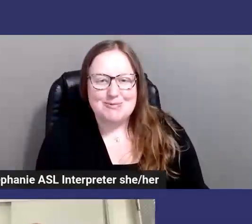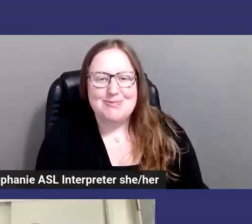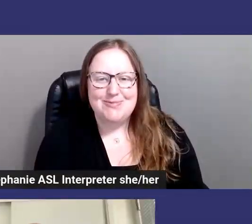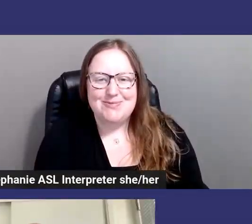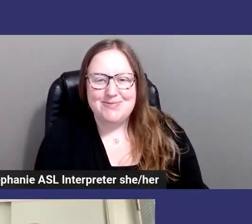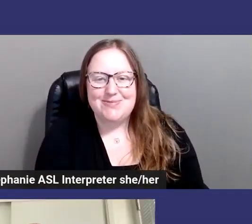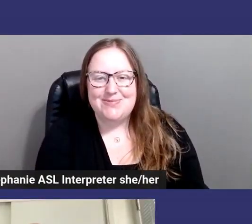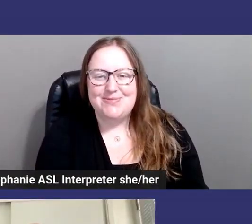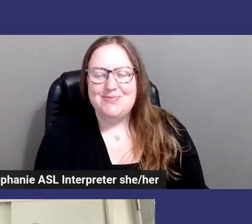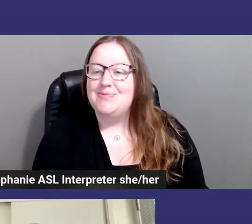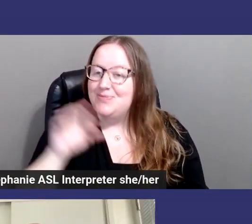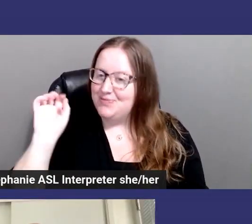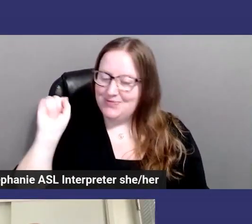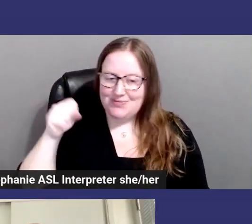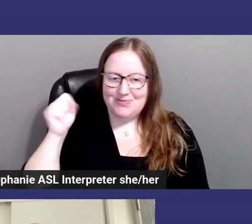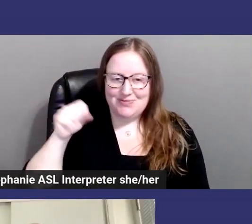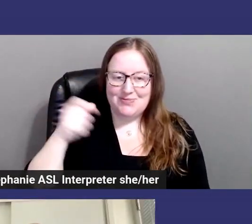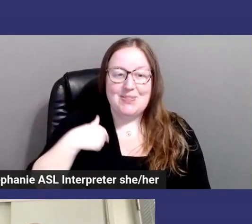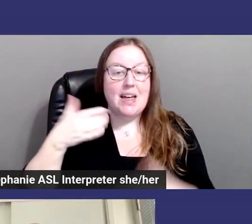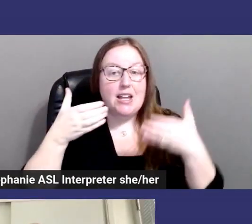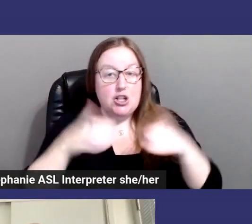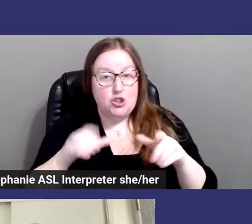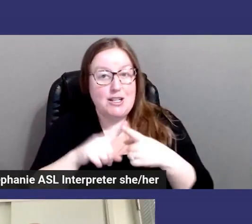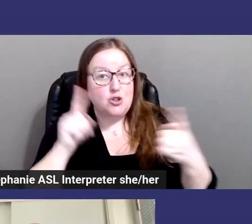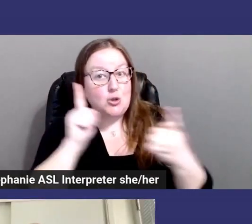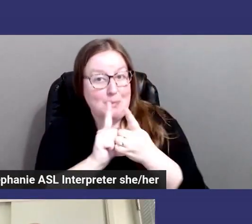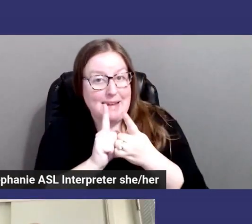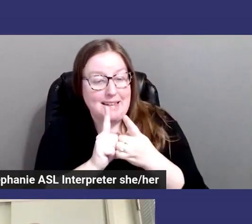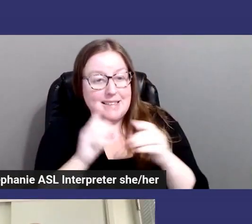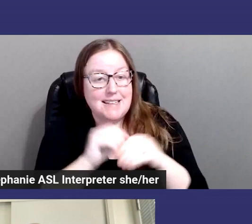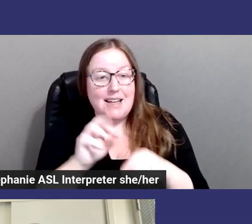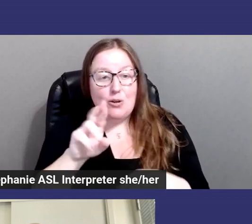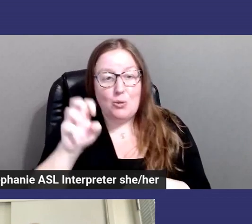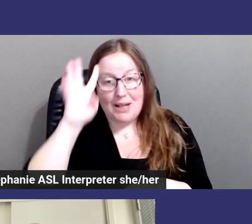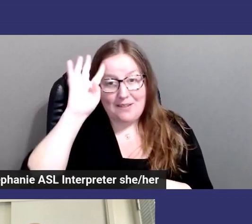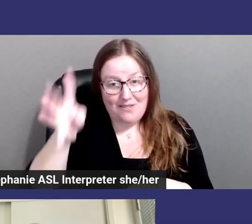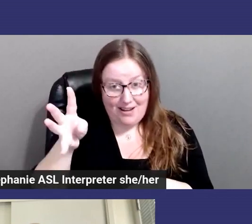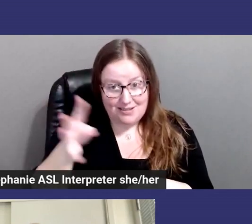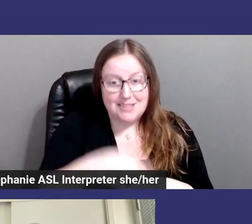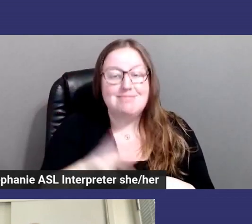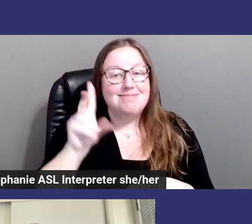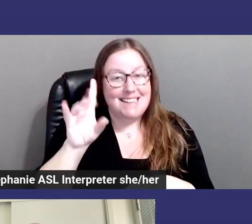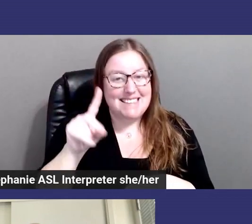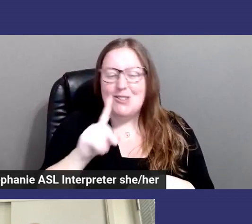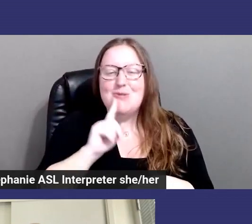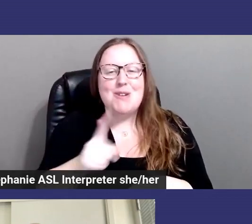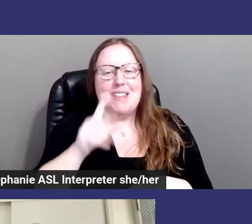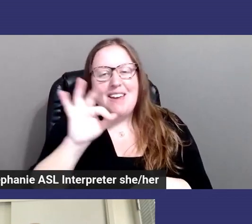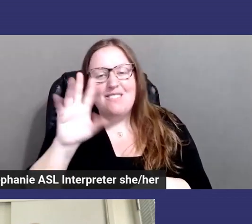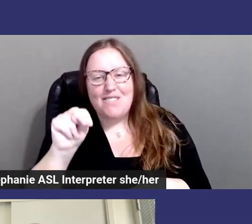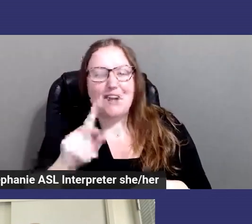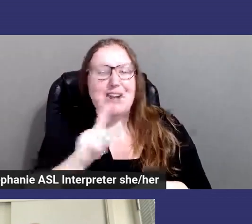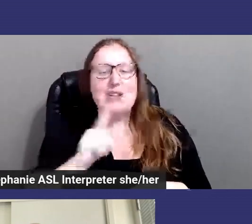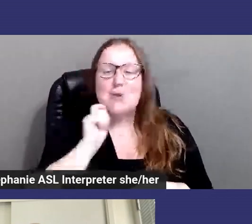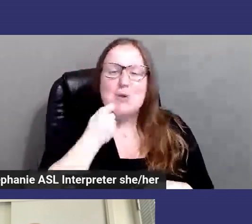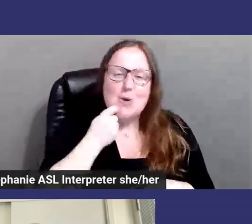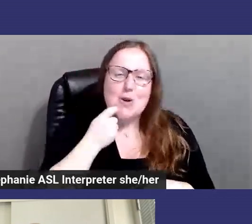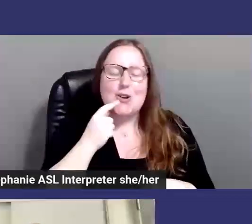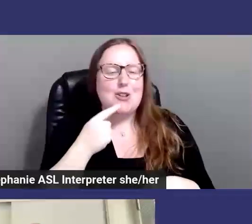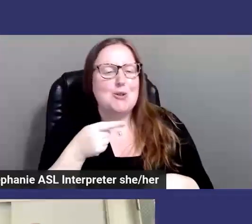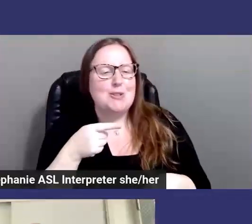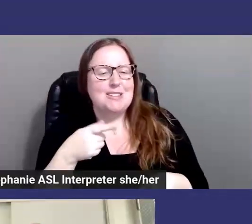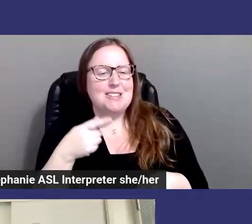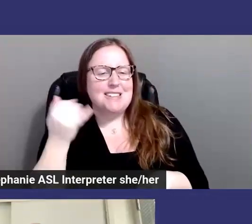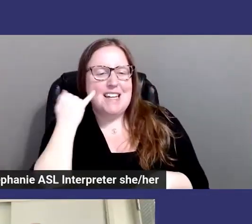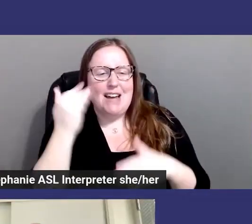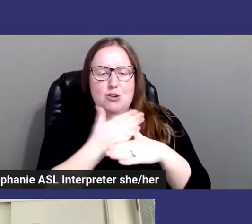Yeah, I had a chance to actually meet him at reInvent last year, which is really fun. It's cool when you get to see whether you share